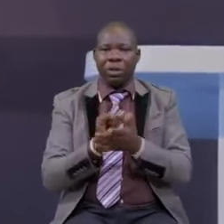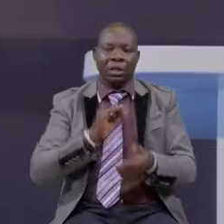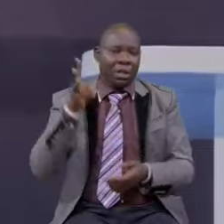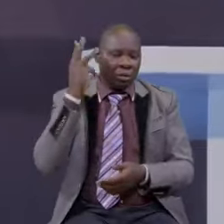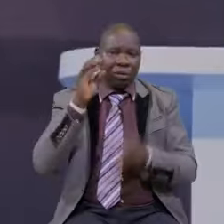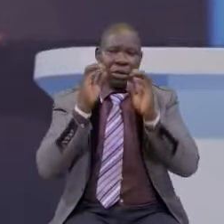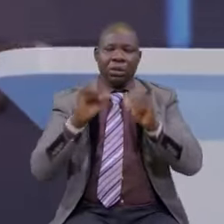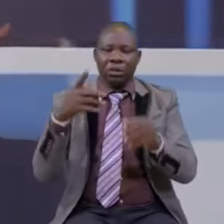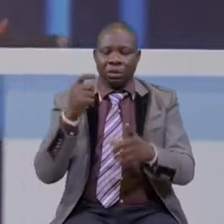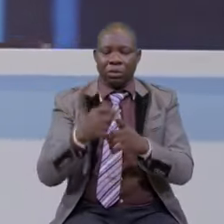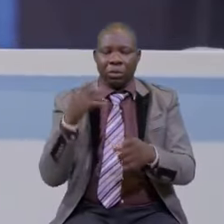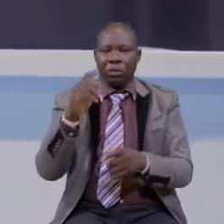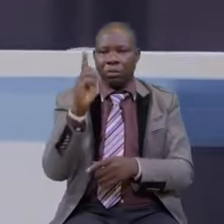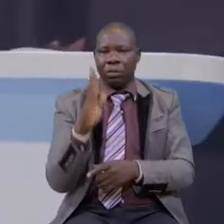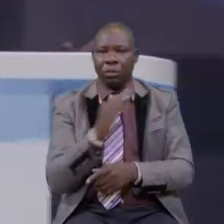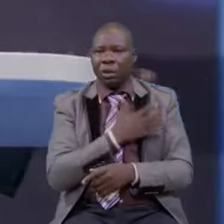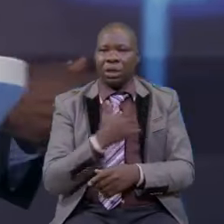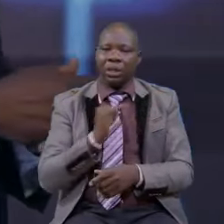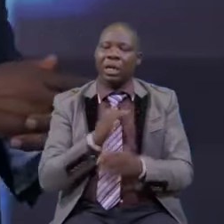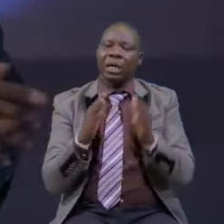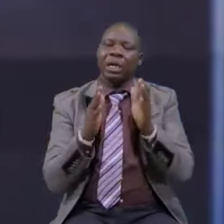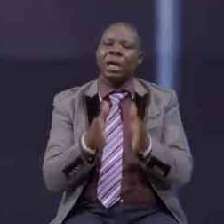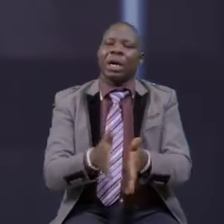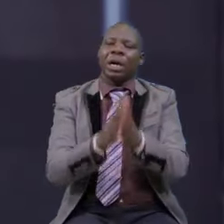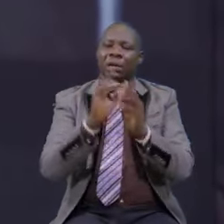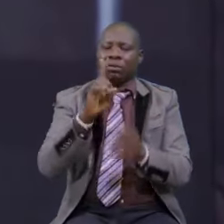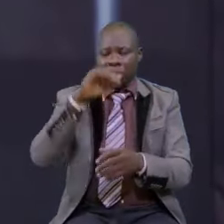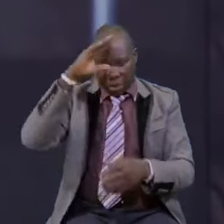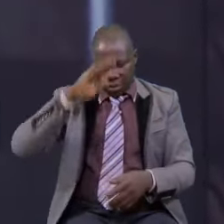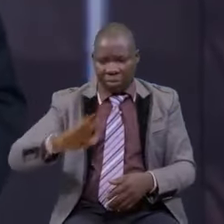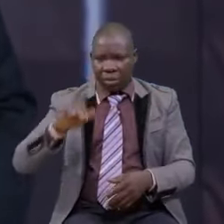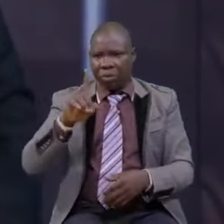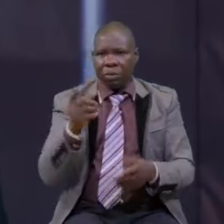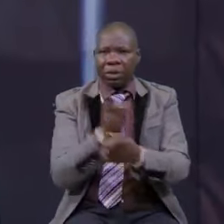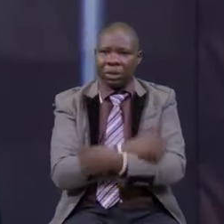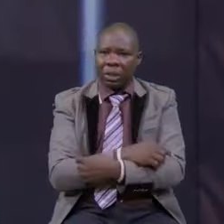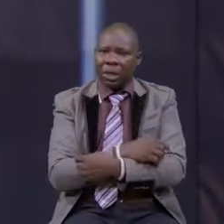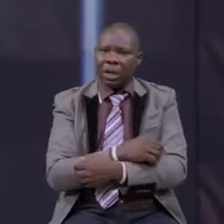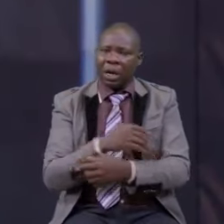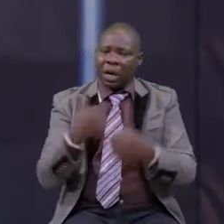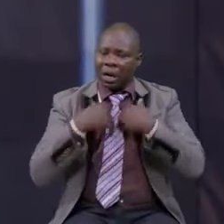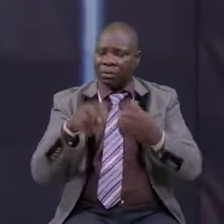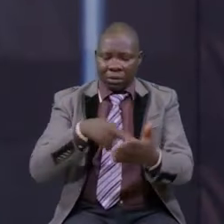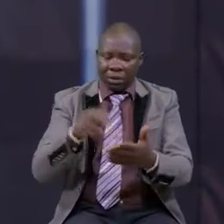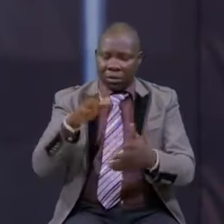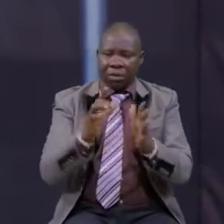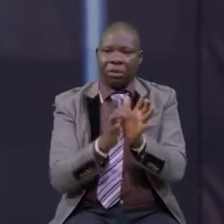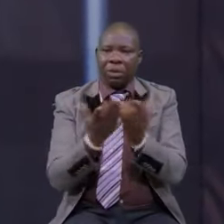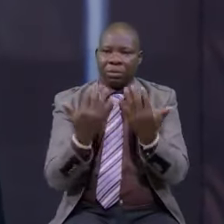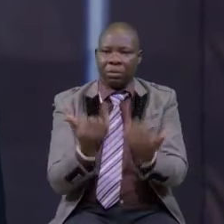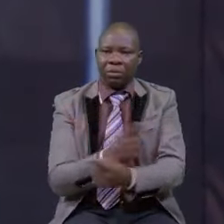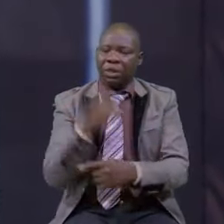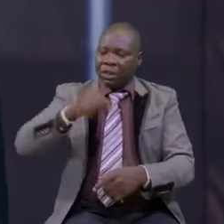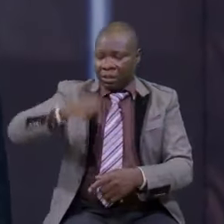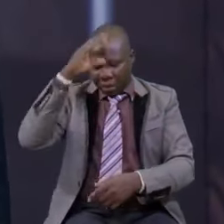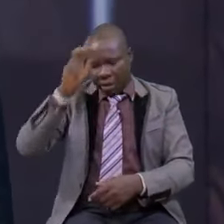the word of God. I asked one boy one day, I said, have you read your Bible today? Yes, sir, I read the Bible. I